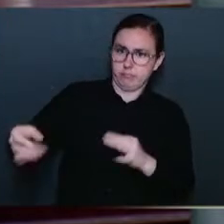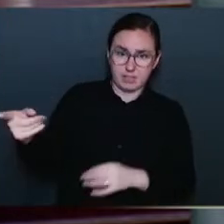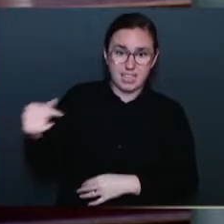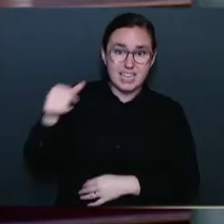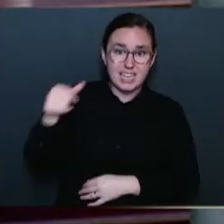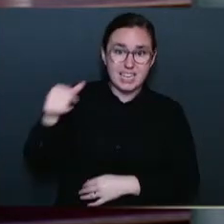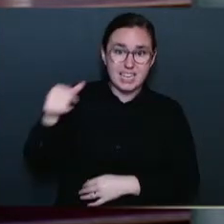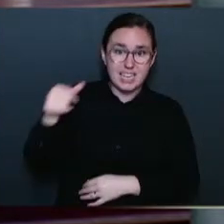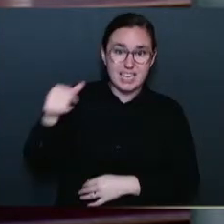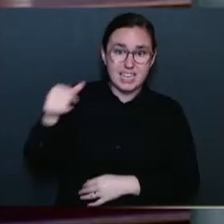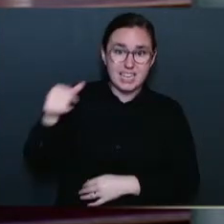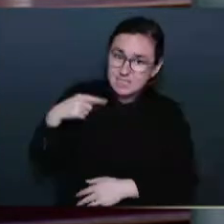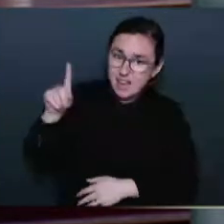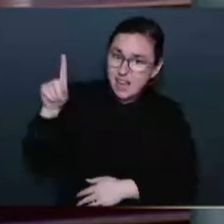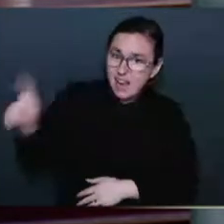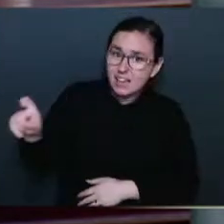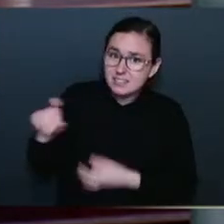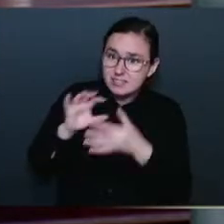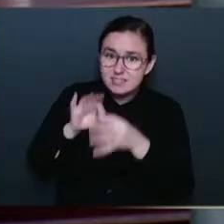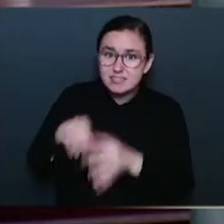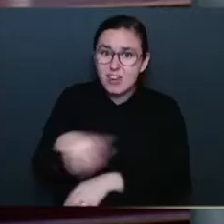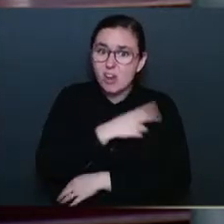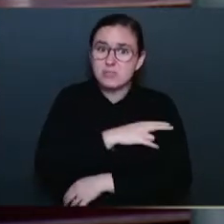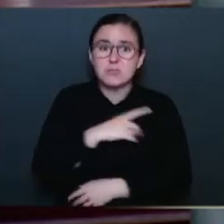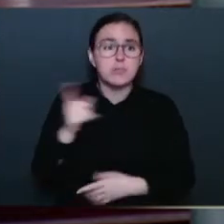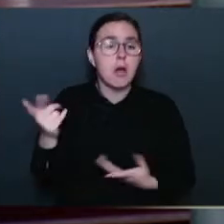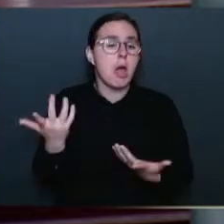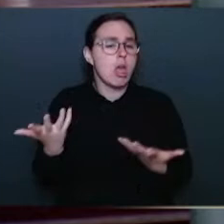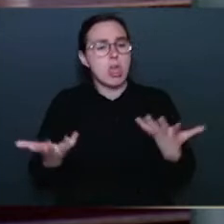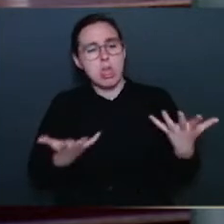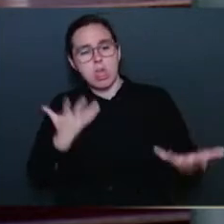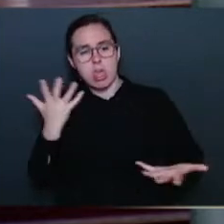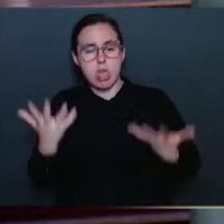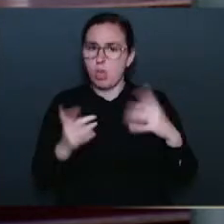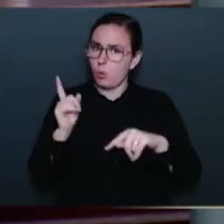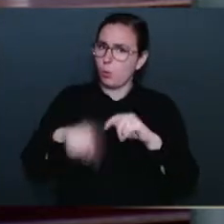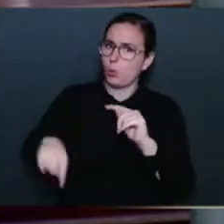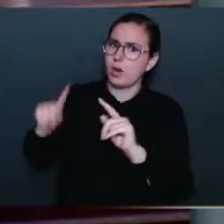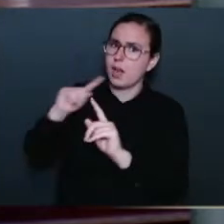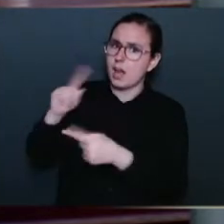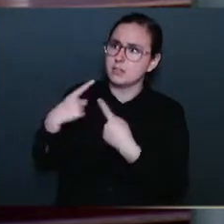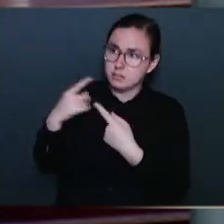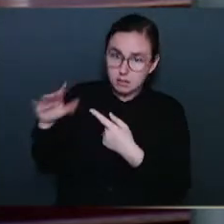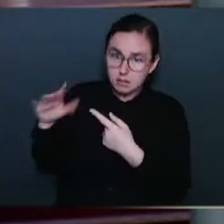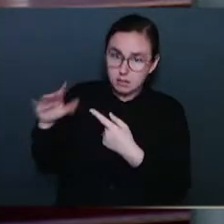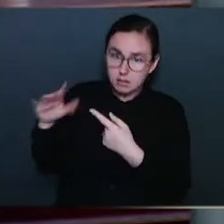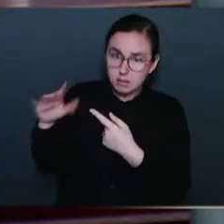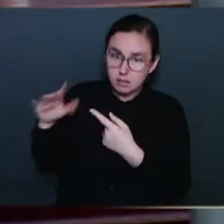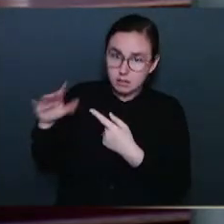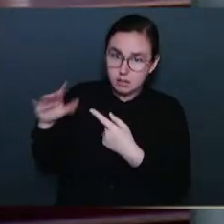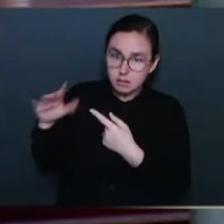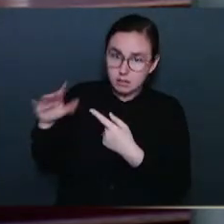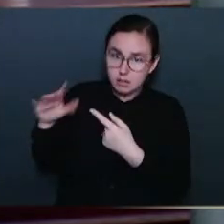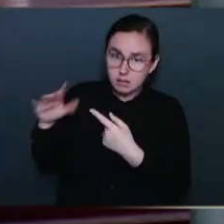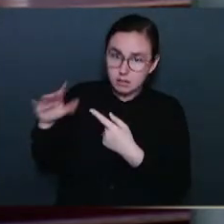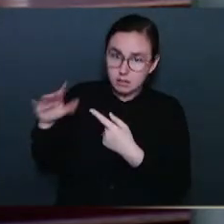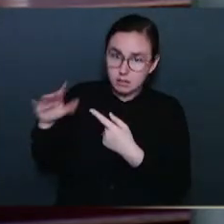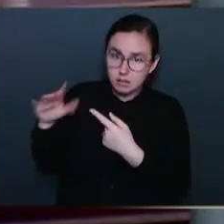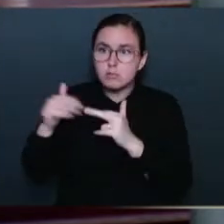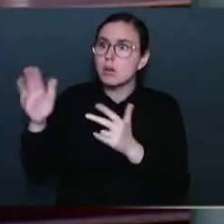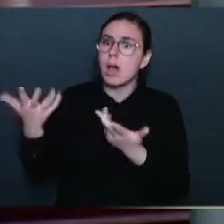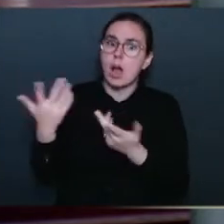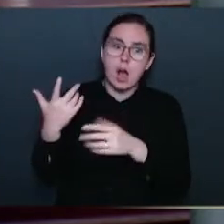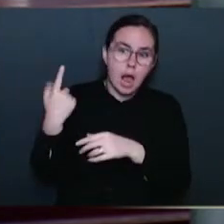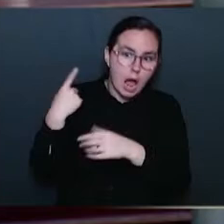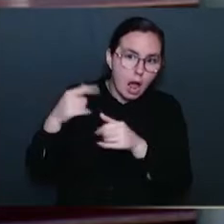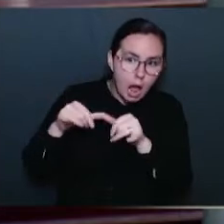about the hospital questions like when the project will start how long will it take and what will it cost since the infrastructure Minister doesn't